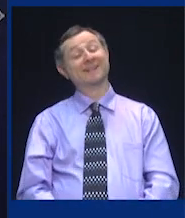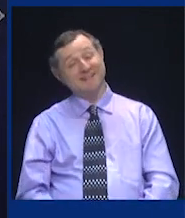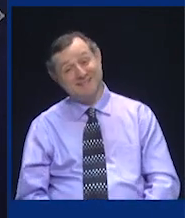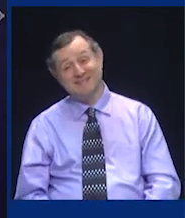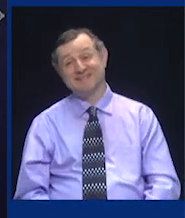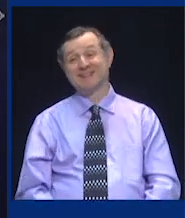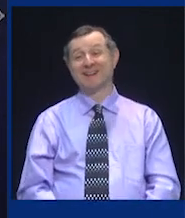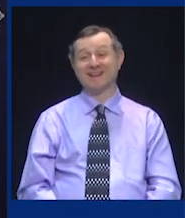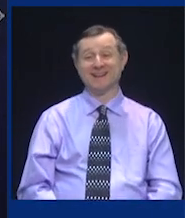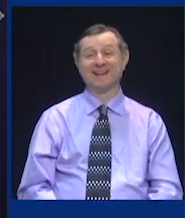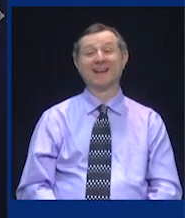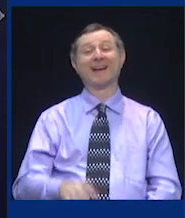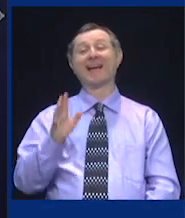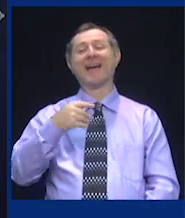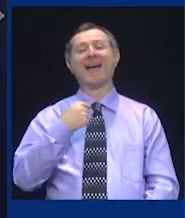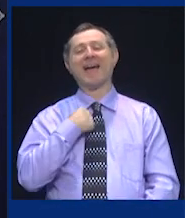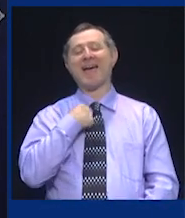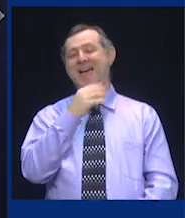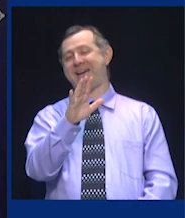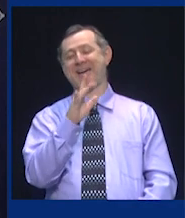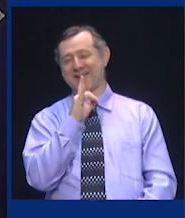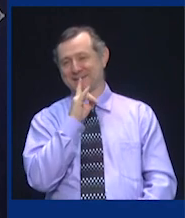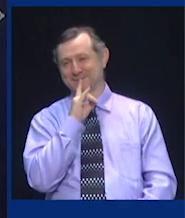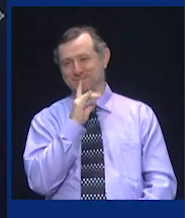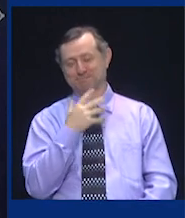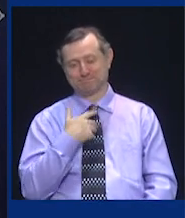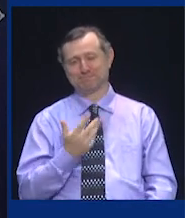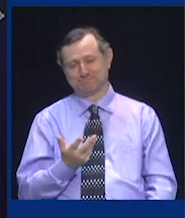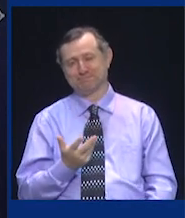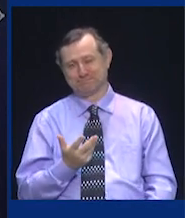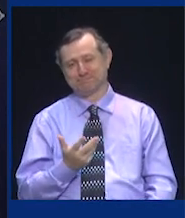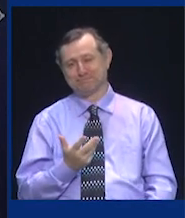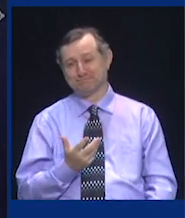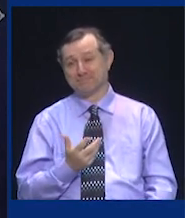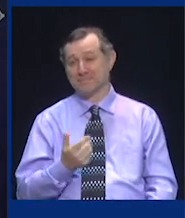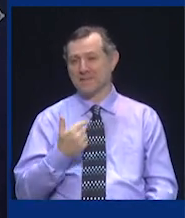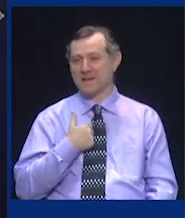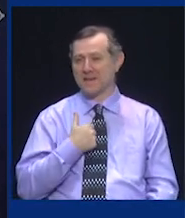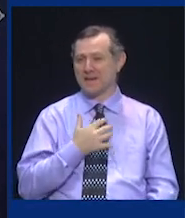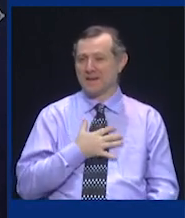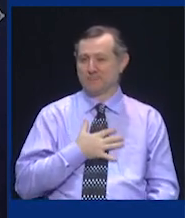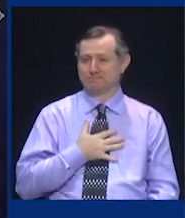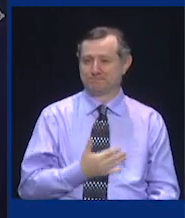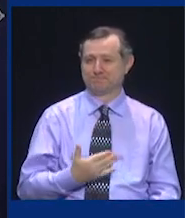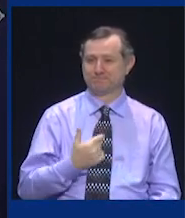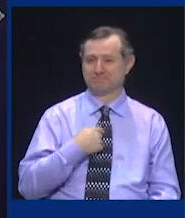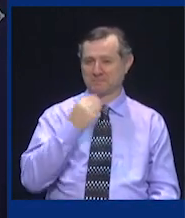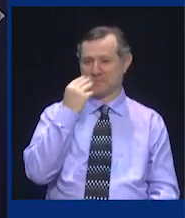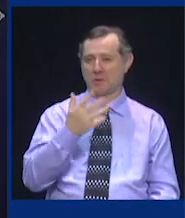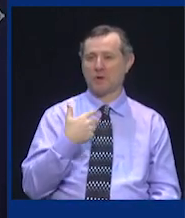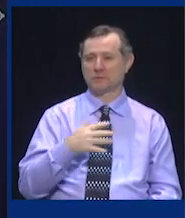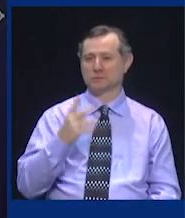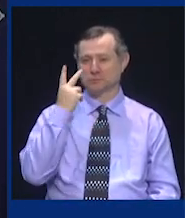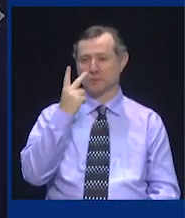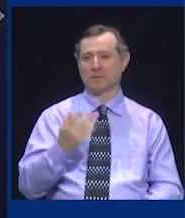I let her sit with that for a couple of minutes, and then I had to tell her the truth, which is, I said, no, I saw the movie